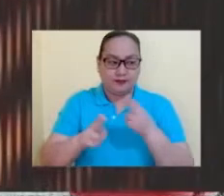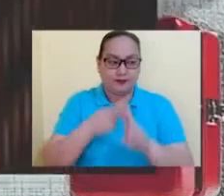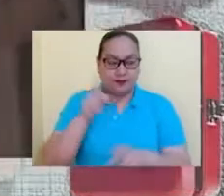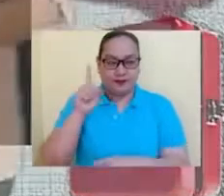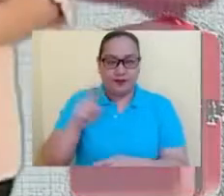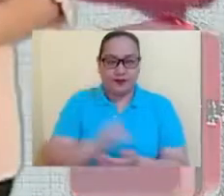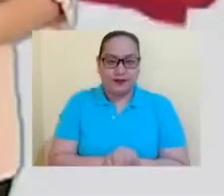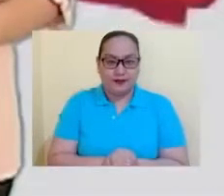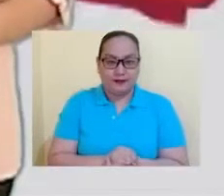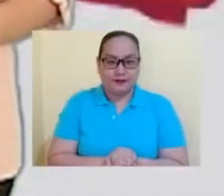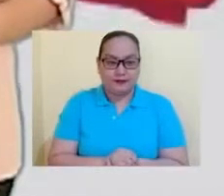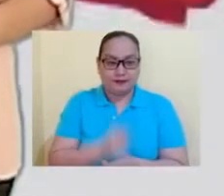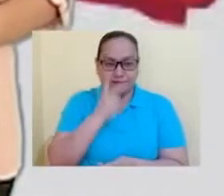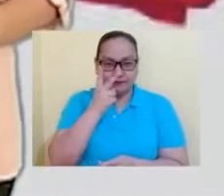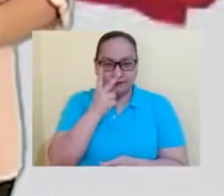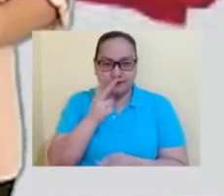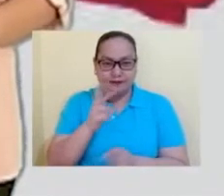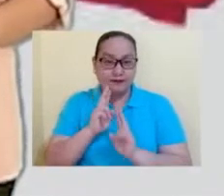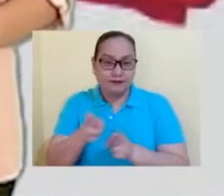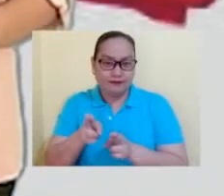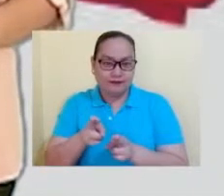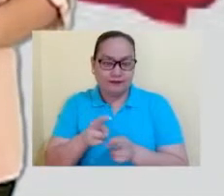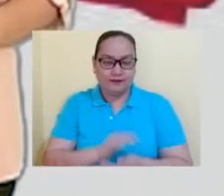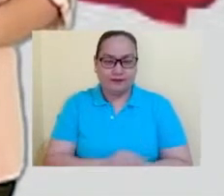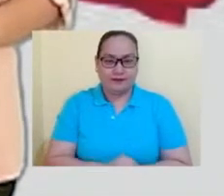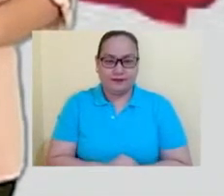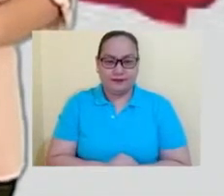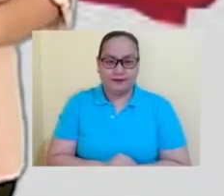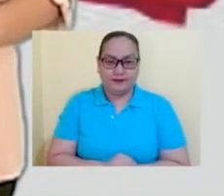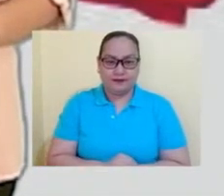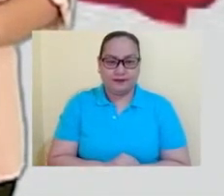1. Check for response.